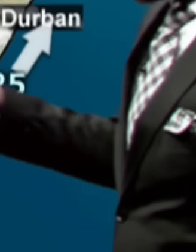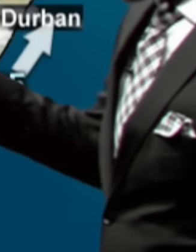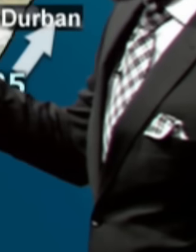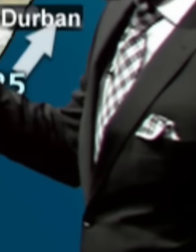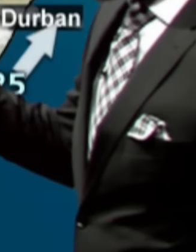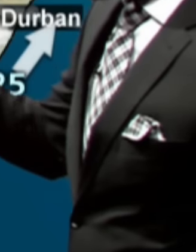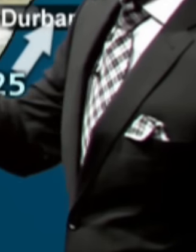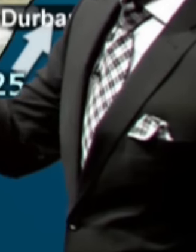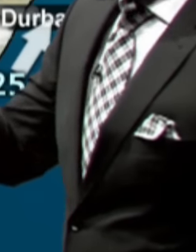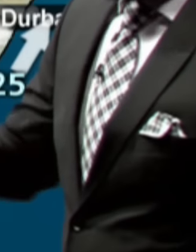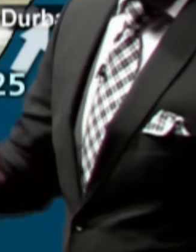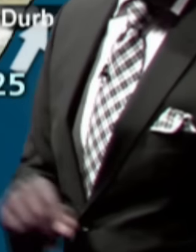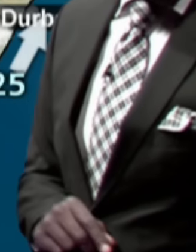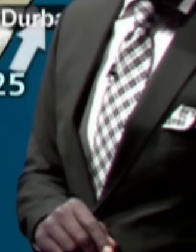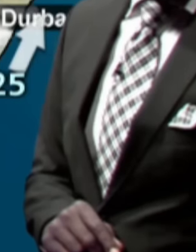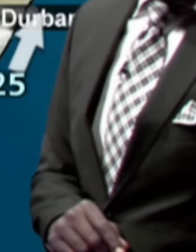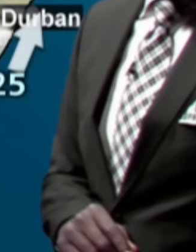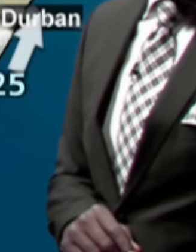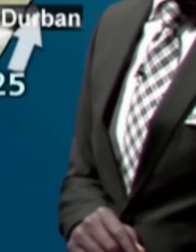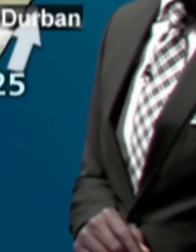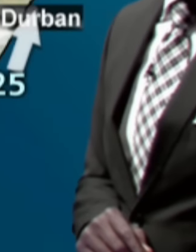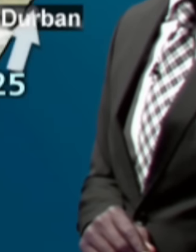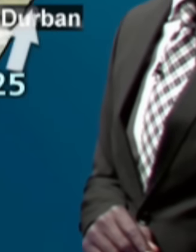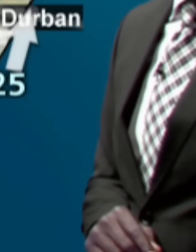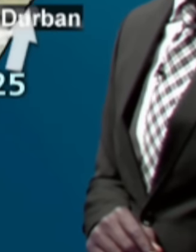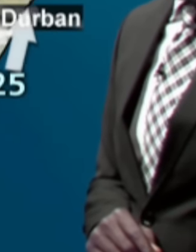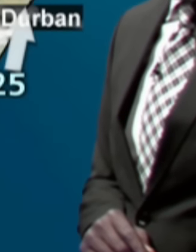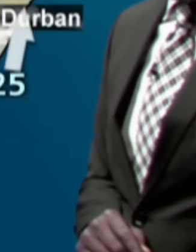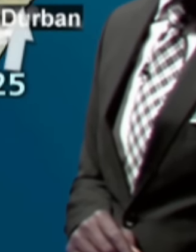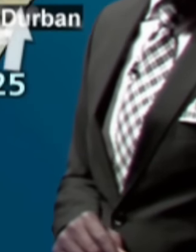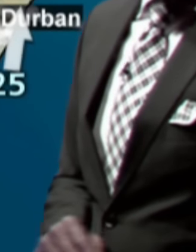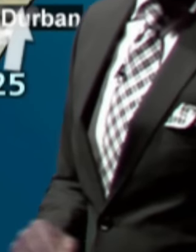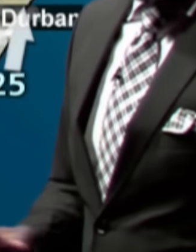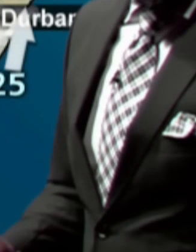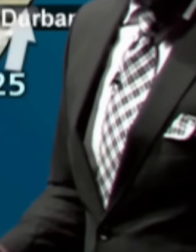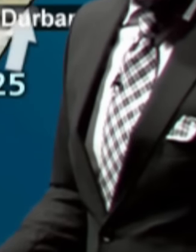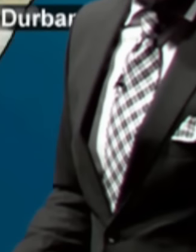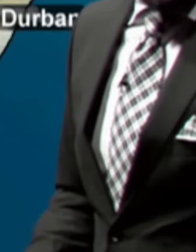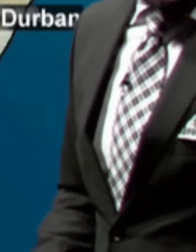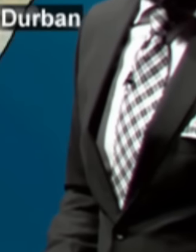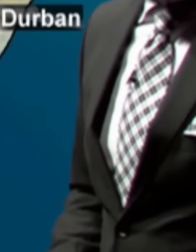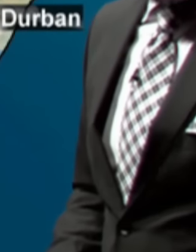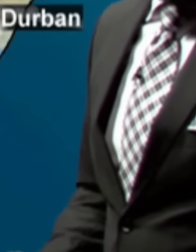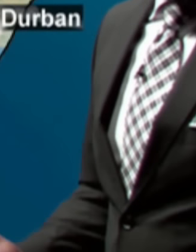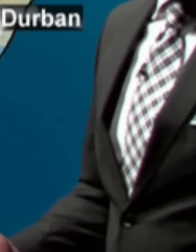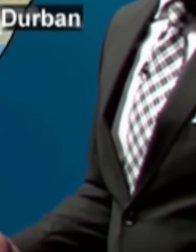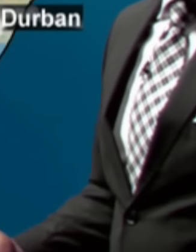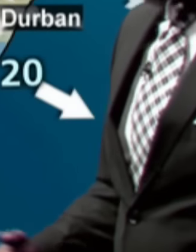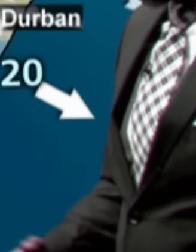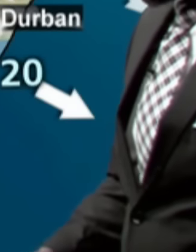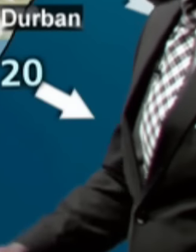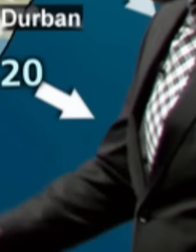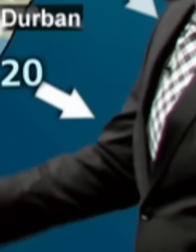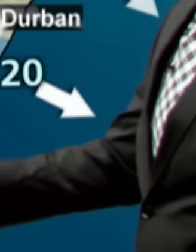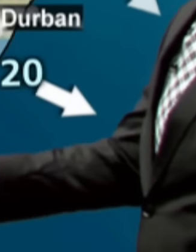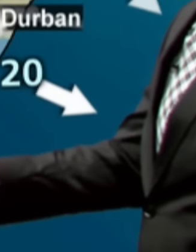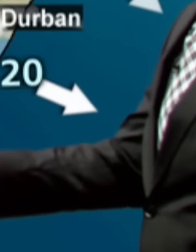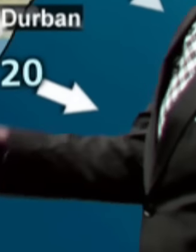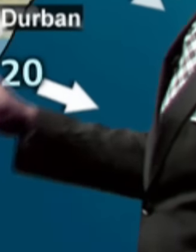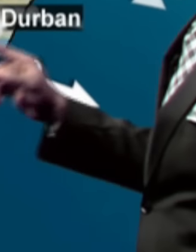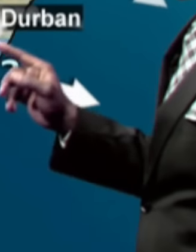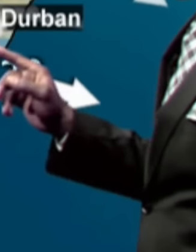ho akaretsa na ha le Sotho lona ka ro Free State e tla be le fela pletse se saeng kae ka thoko go mabopo le ka rona ha ho bana la fela mo saeng kae a